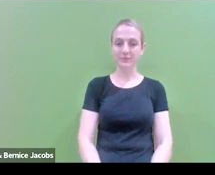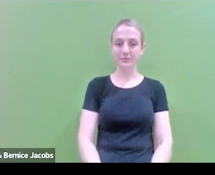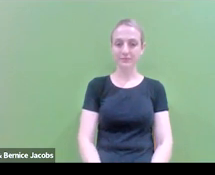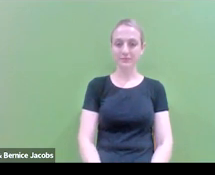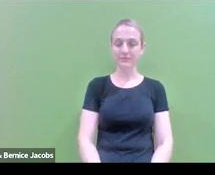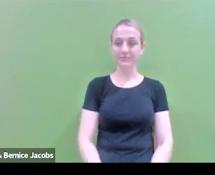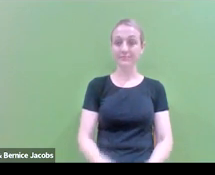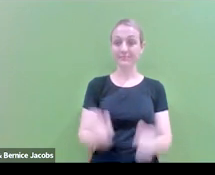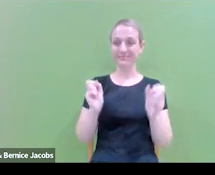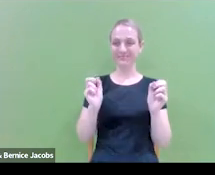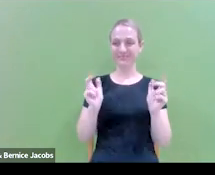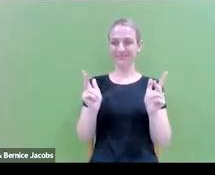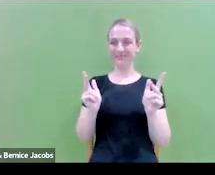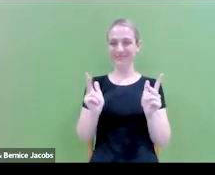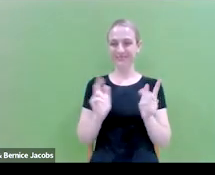Okay.